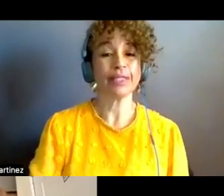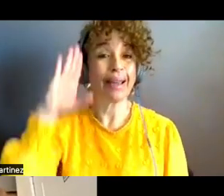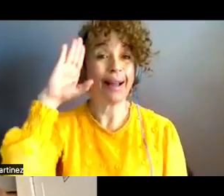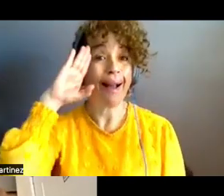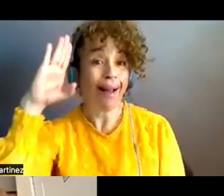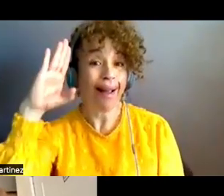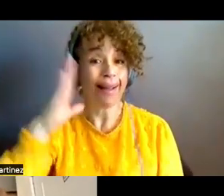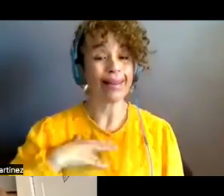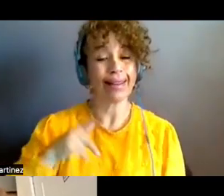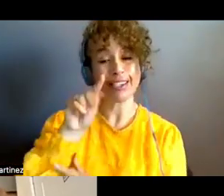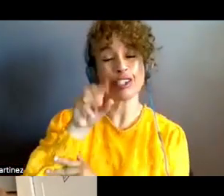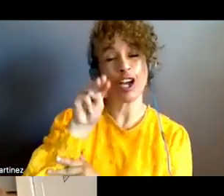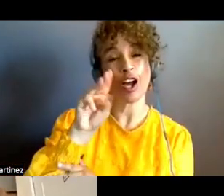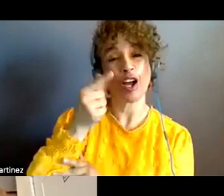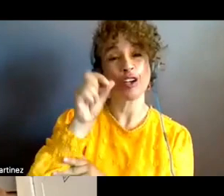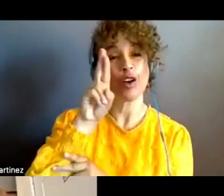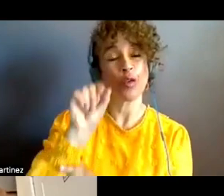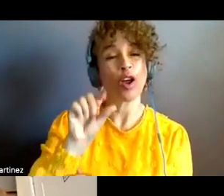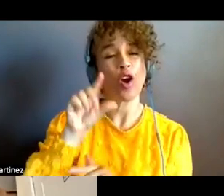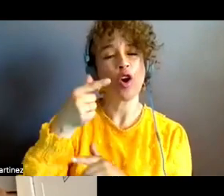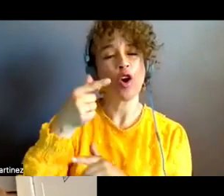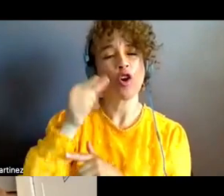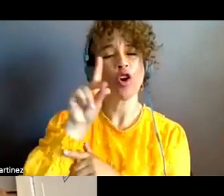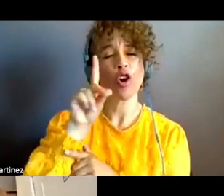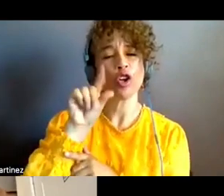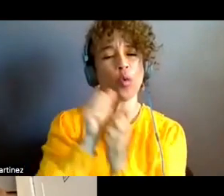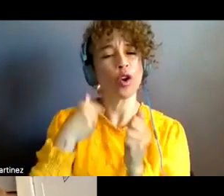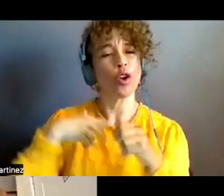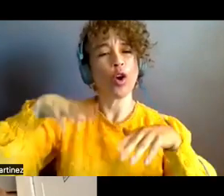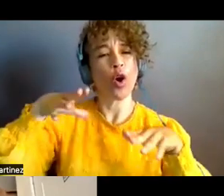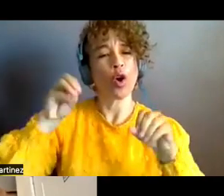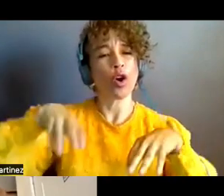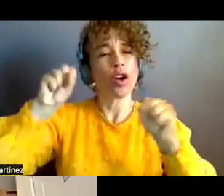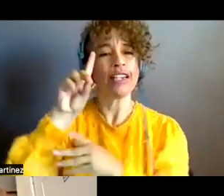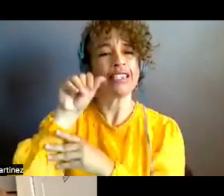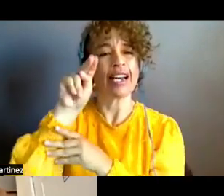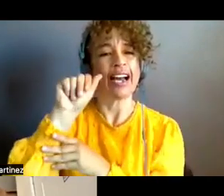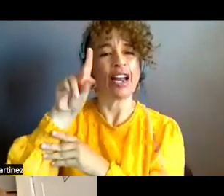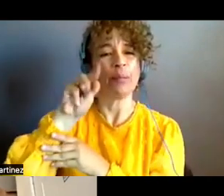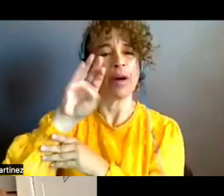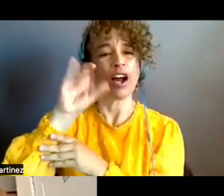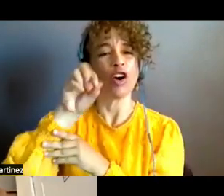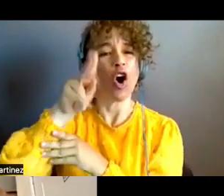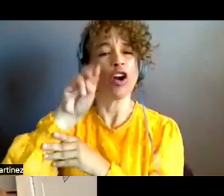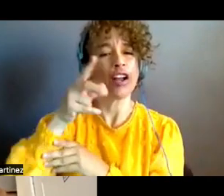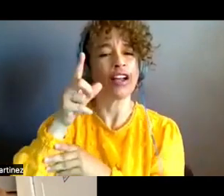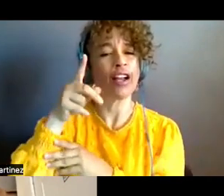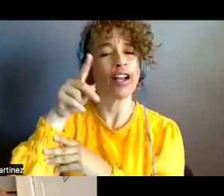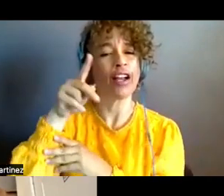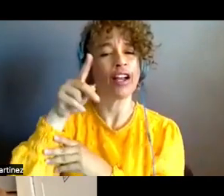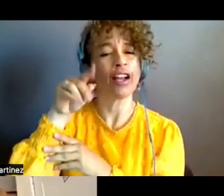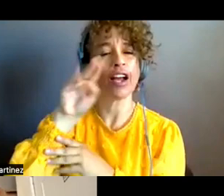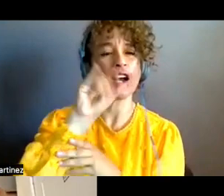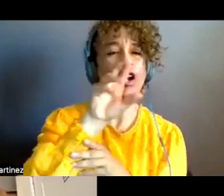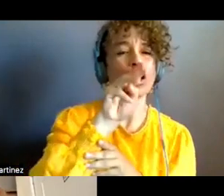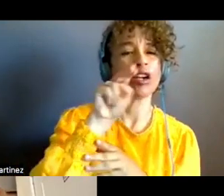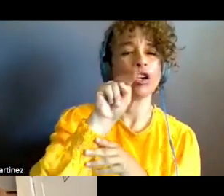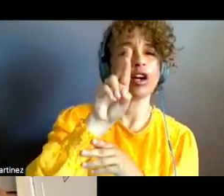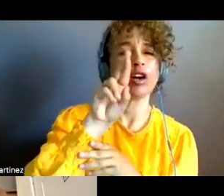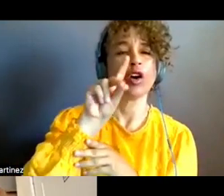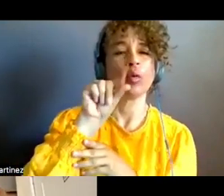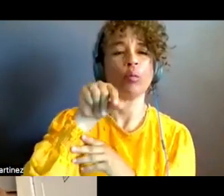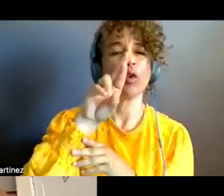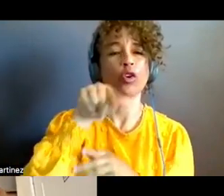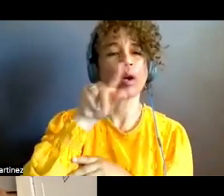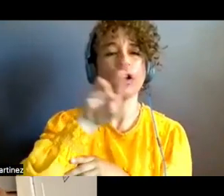Hi, I'm Tom McGarry with Drake at Arts. With me, our co-host Diane McGarry, pianist Carmen